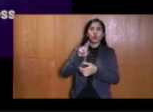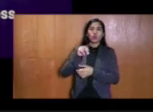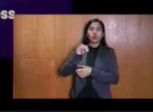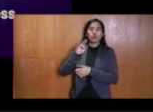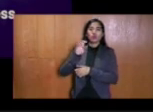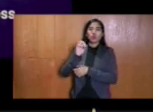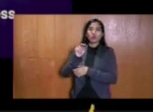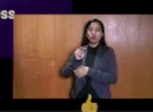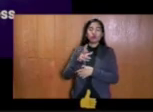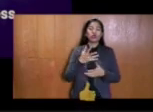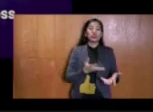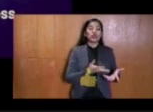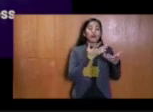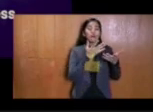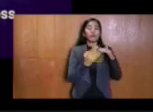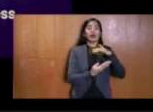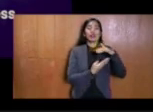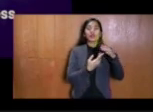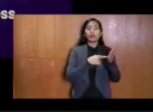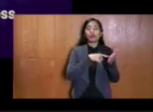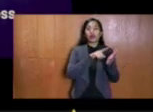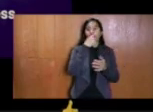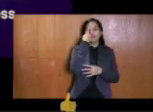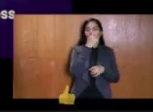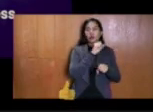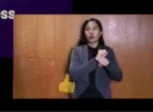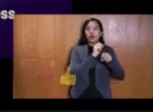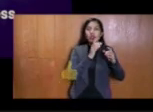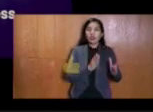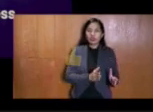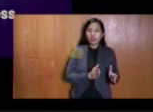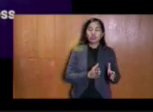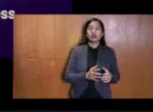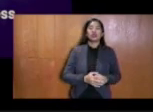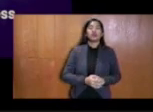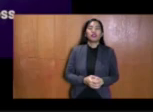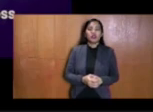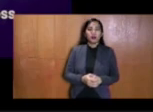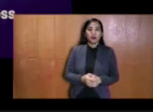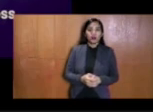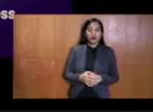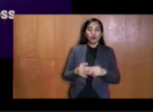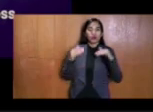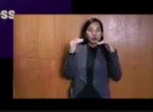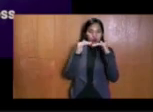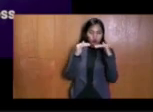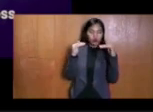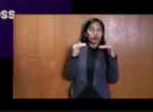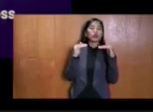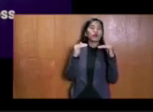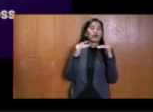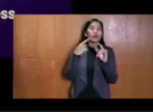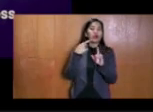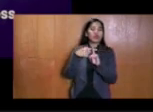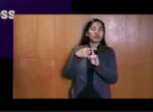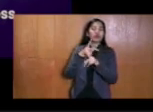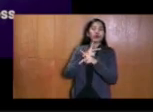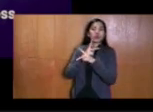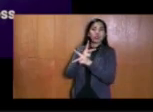living wage that we want to get to. Just wage, of course, a part of the equation.